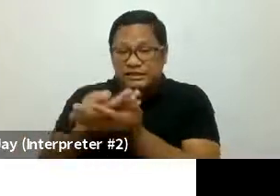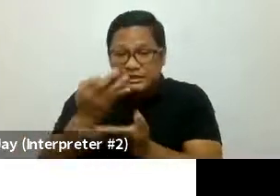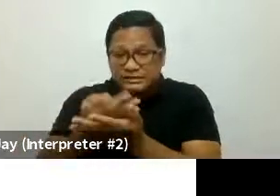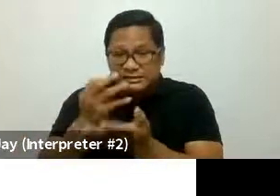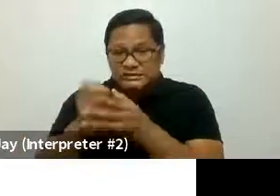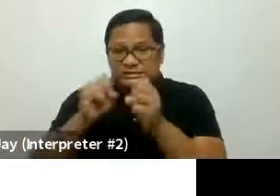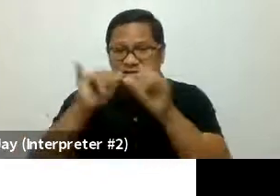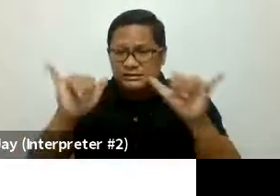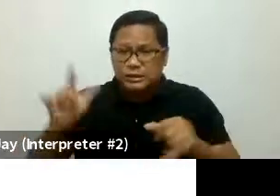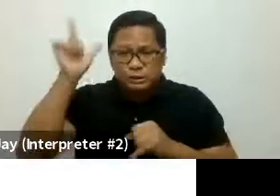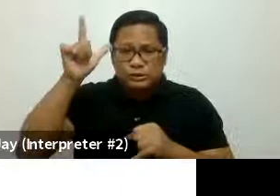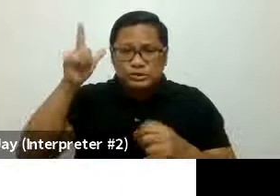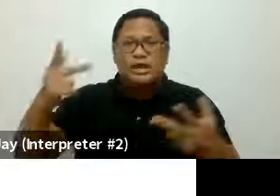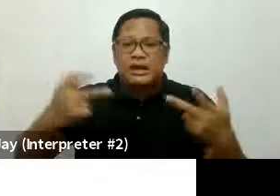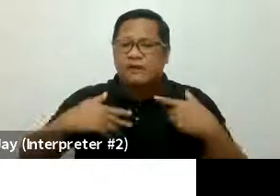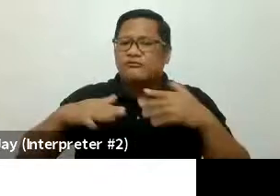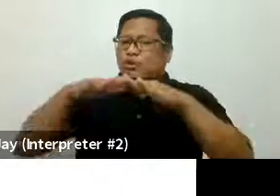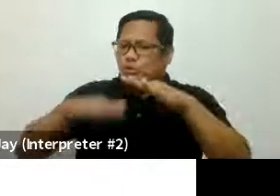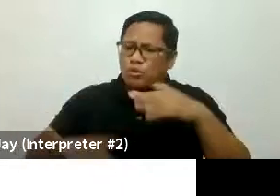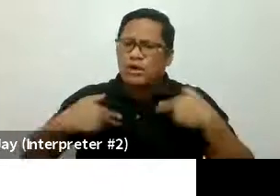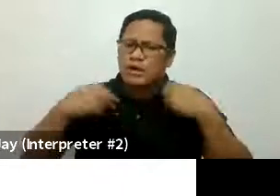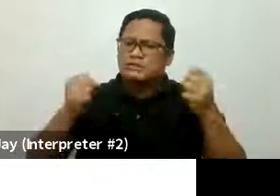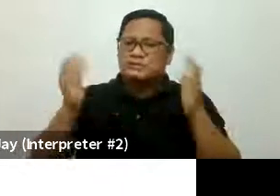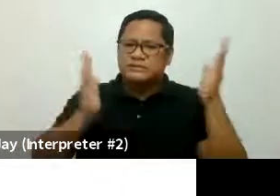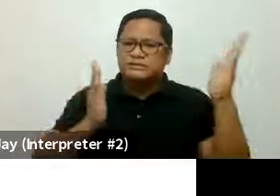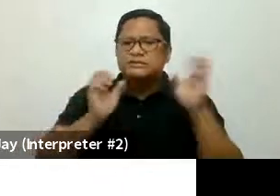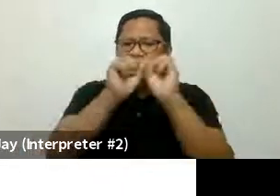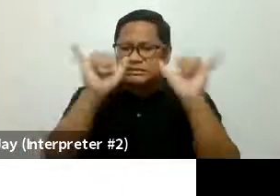essentially, logically, you have low health system capacities. Next slide, please.